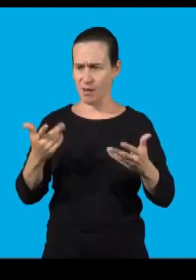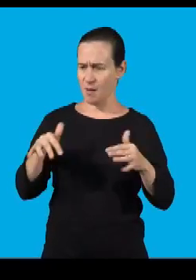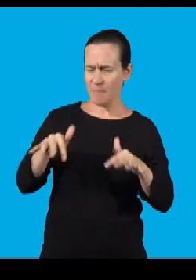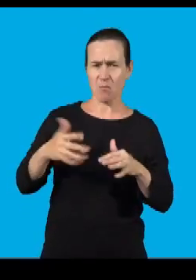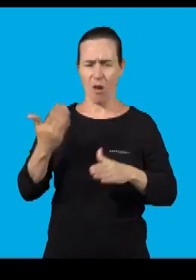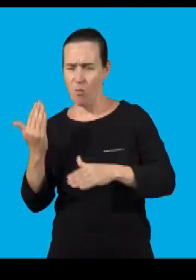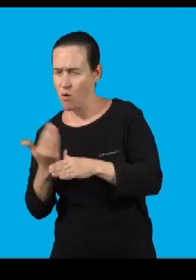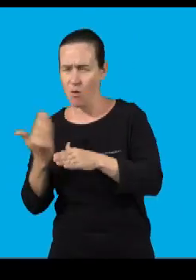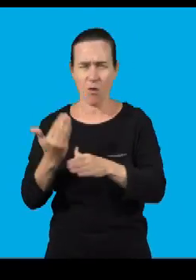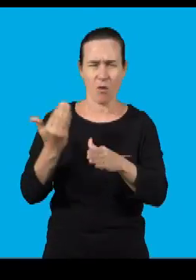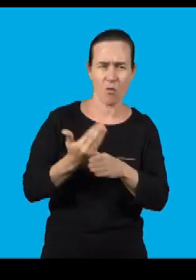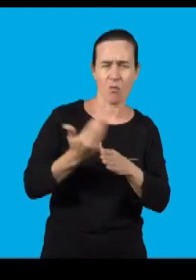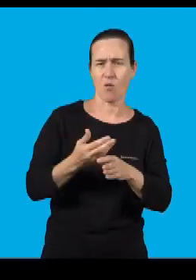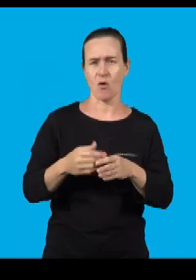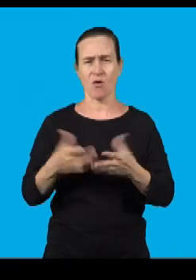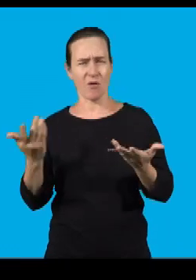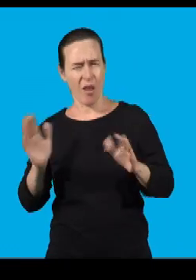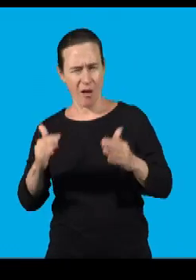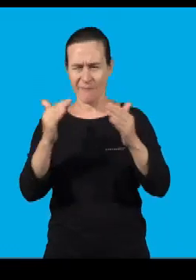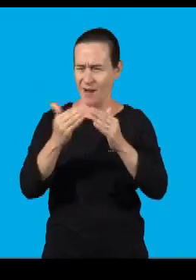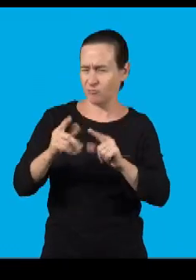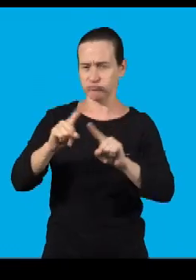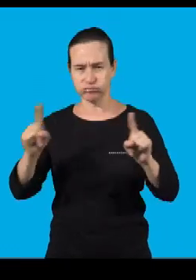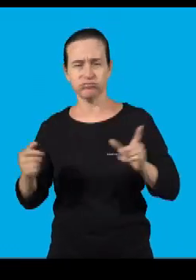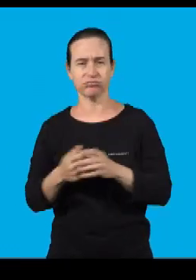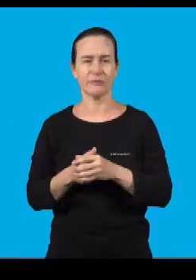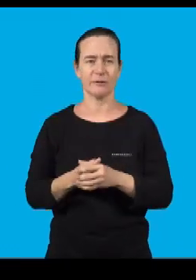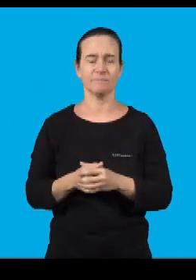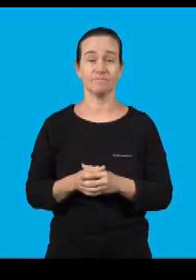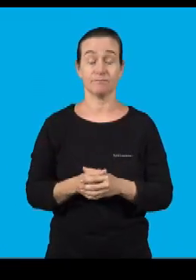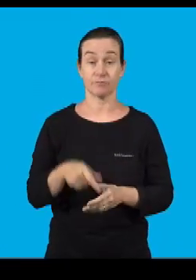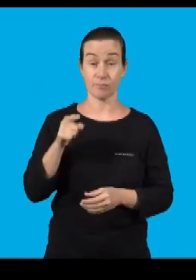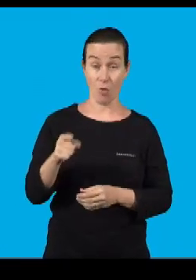the complexities and challenges of urban life. Now remember, look at the